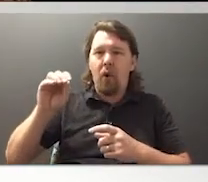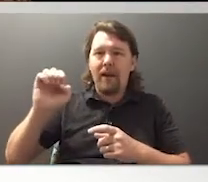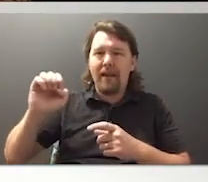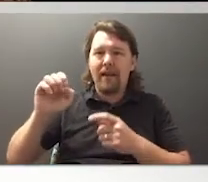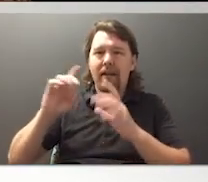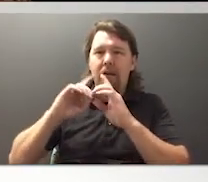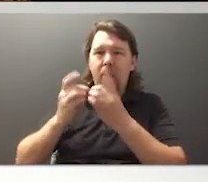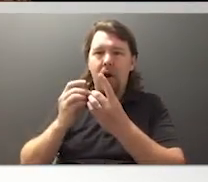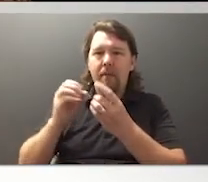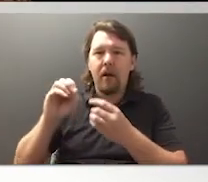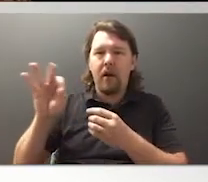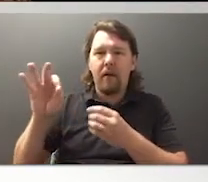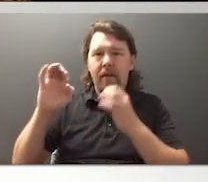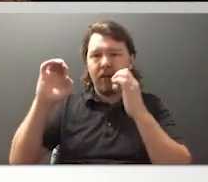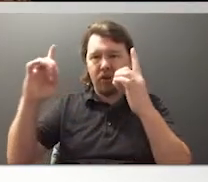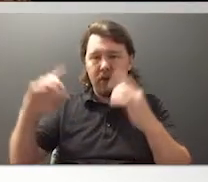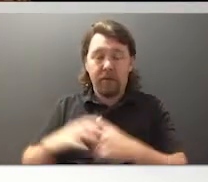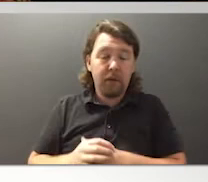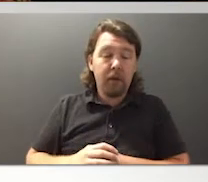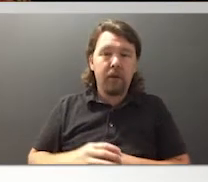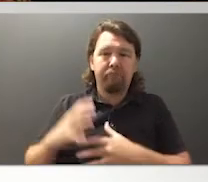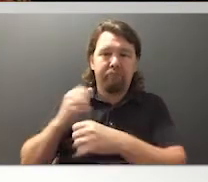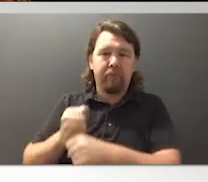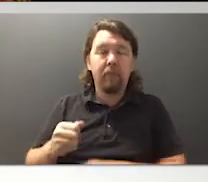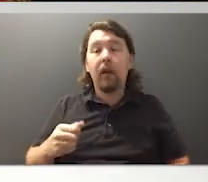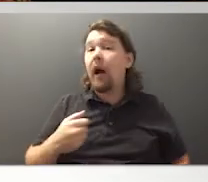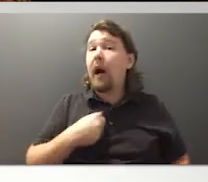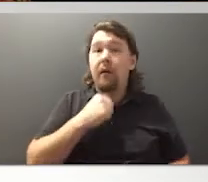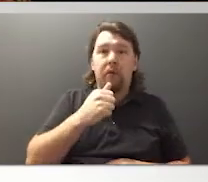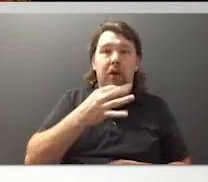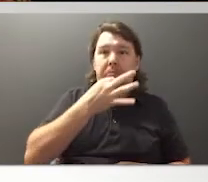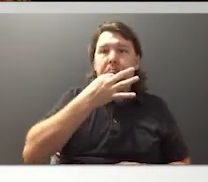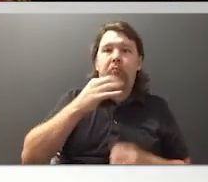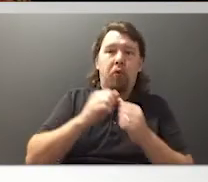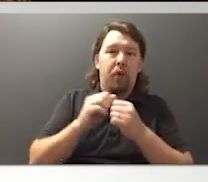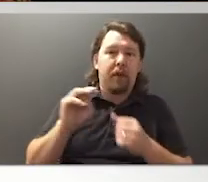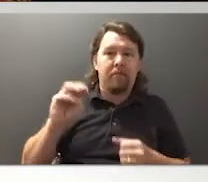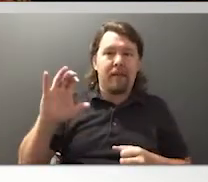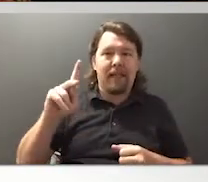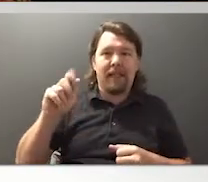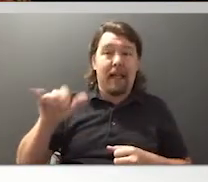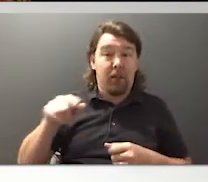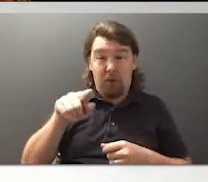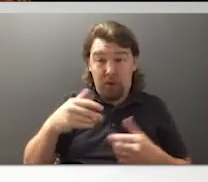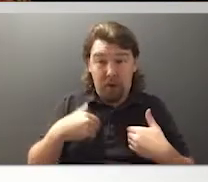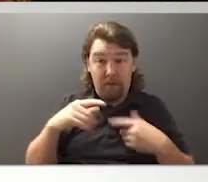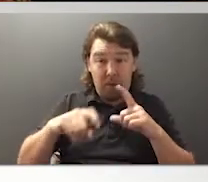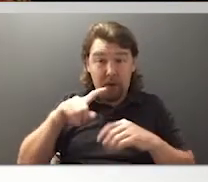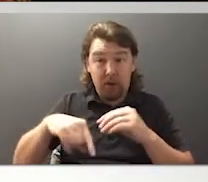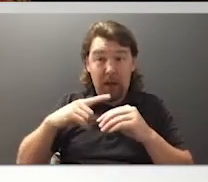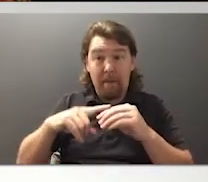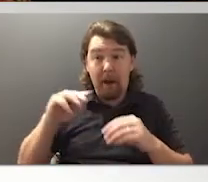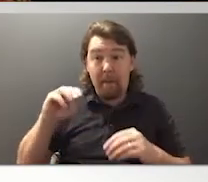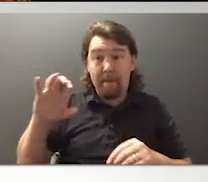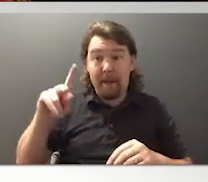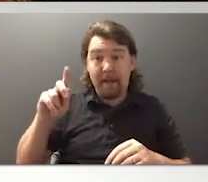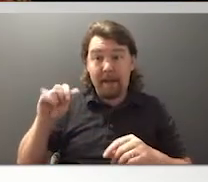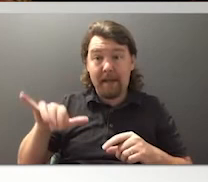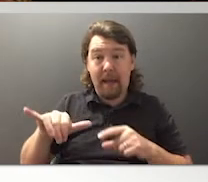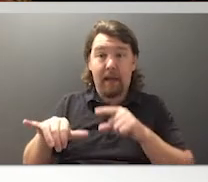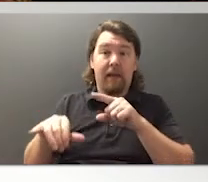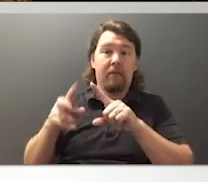of questions with that. I am not an expert in McKay, so if we have questions related to that, we'll have to use our expertise